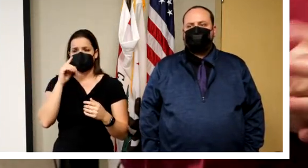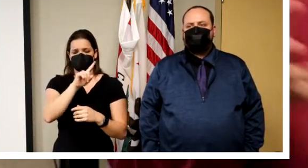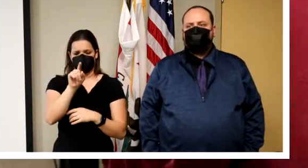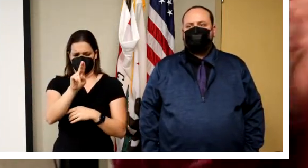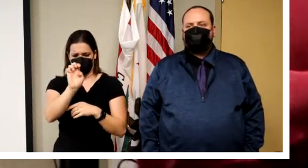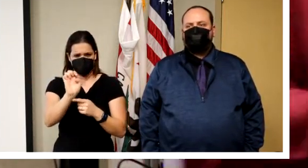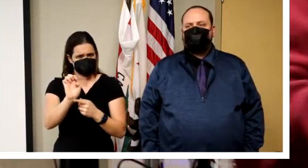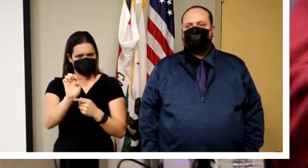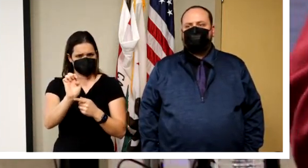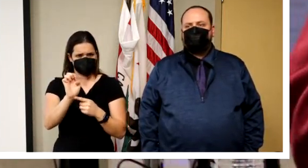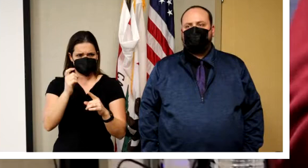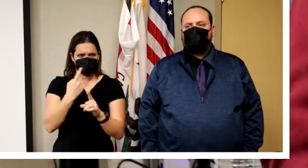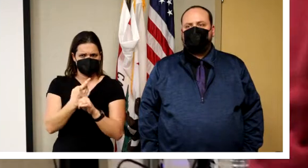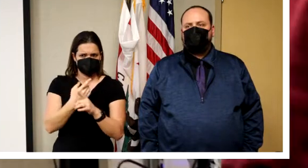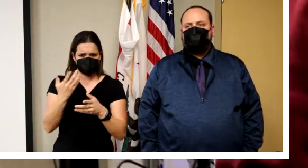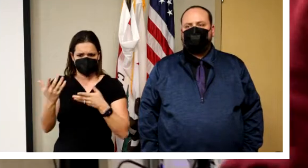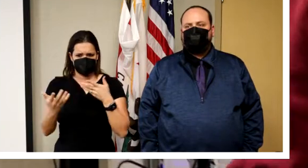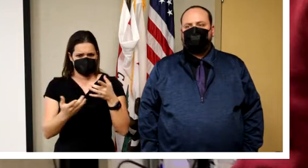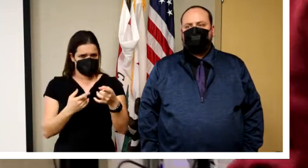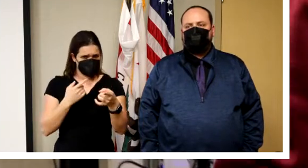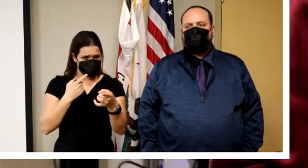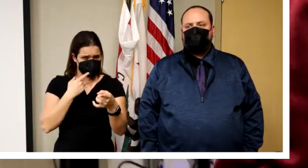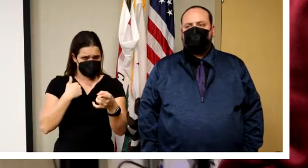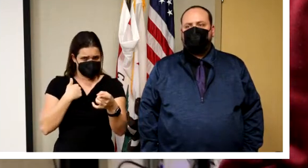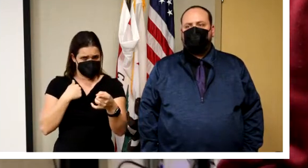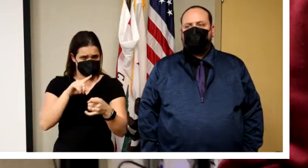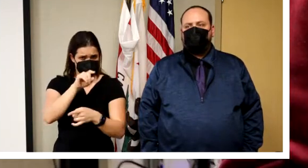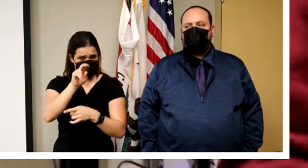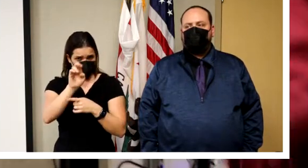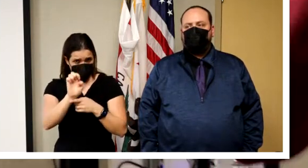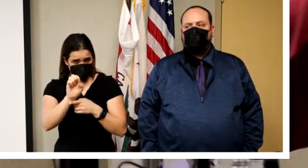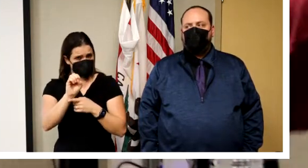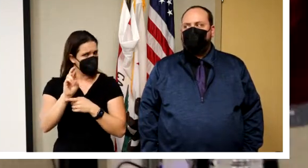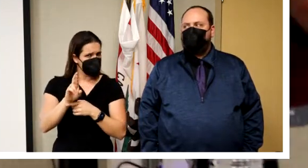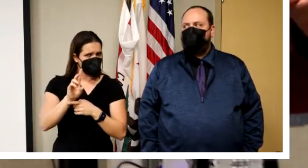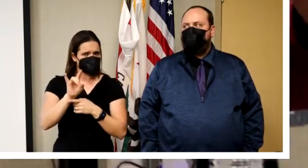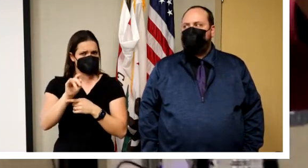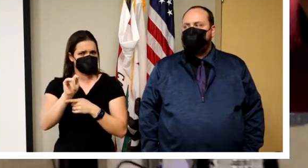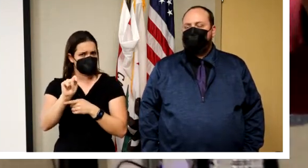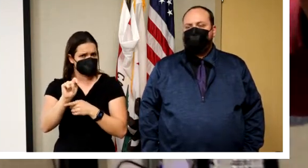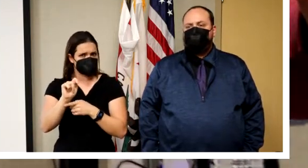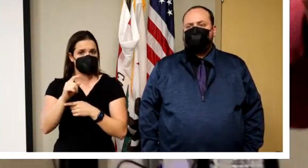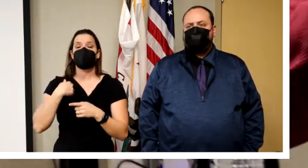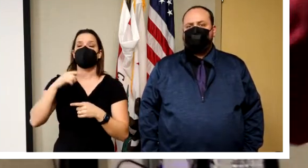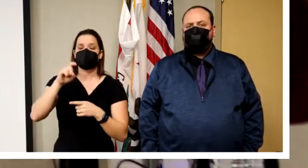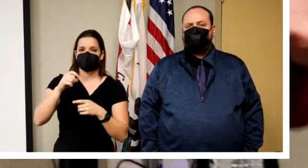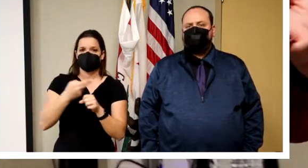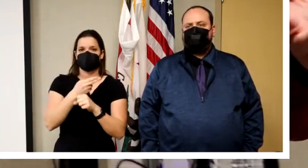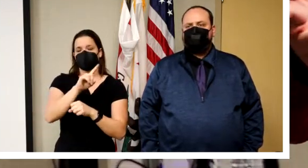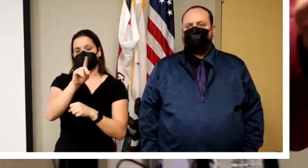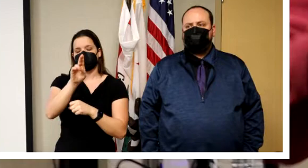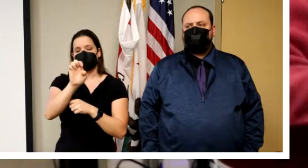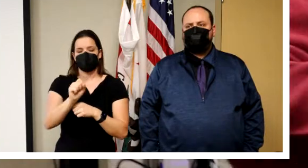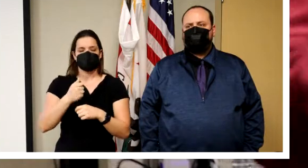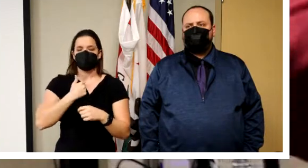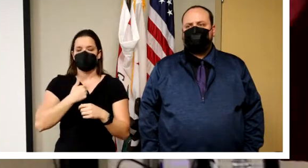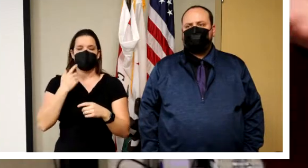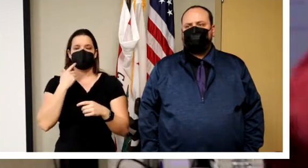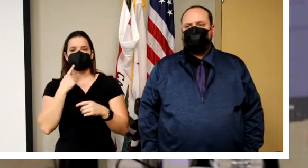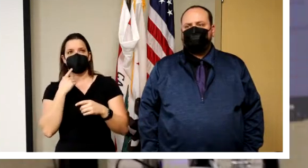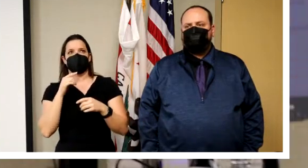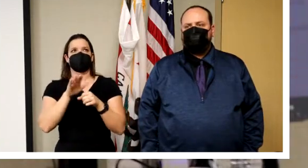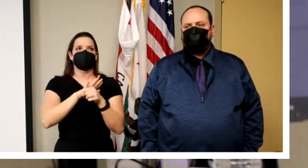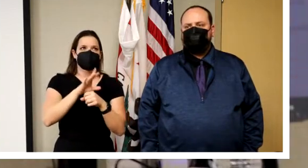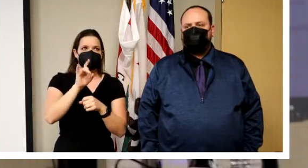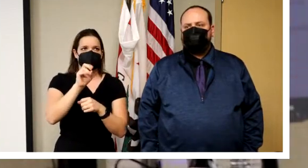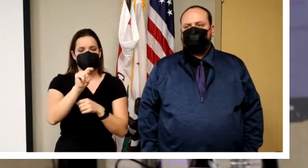zones, right? So are you saying zones or districts? I should be using zones in your case. I often default to district, but it's